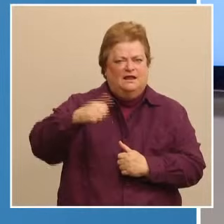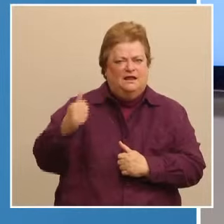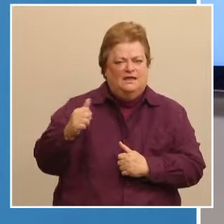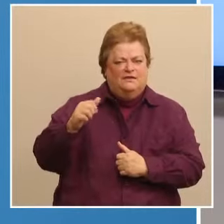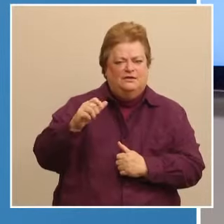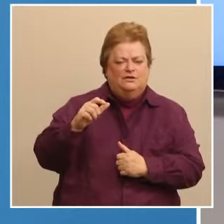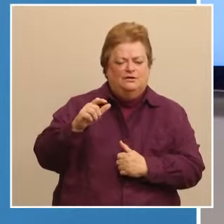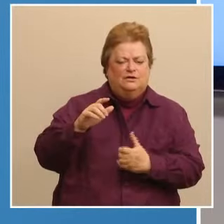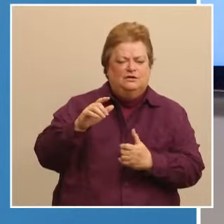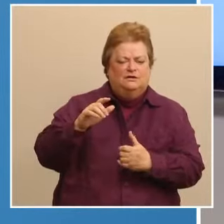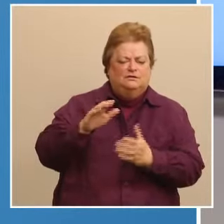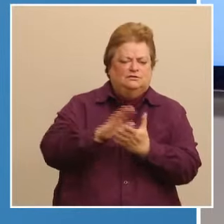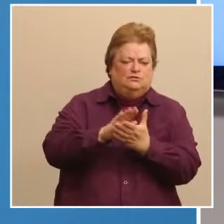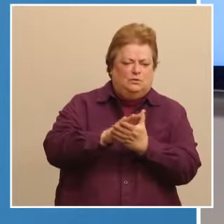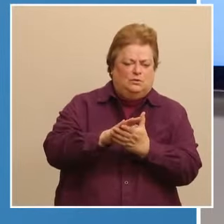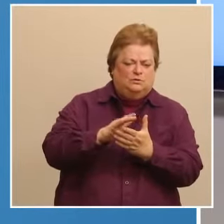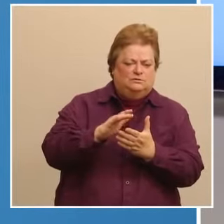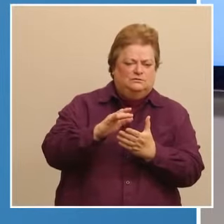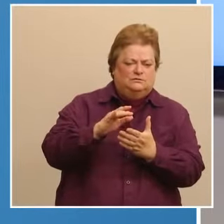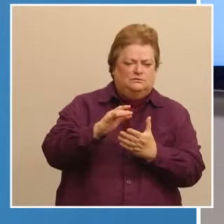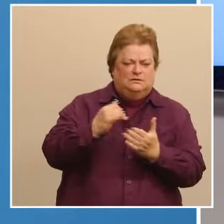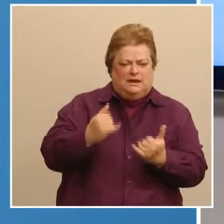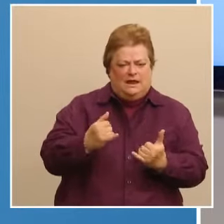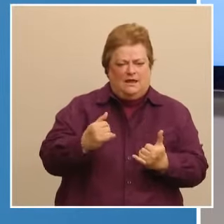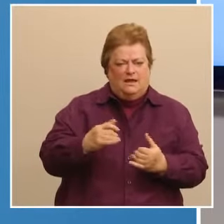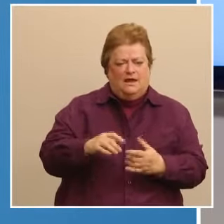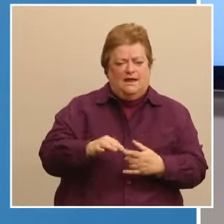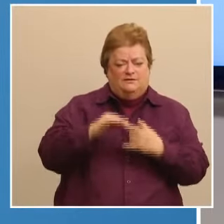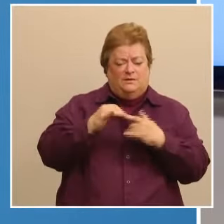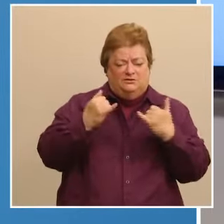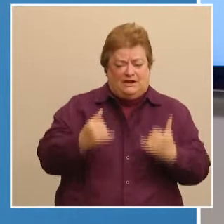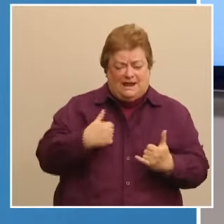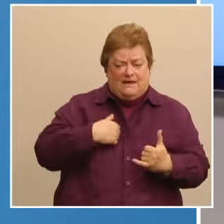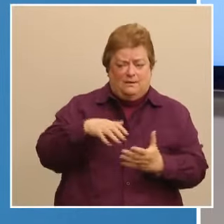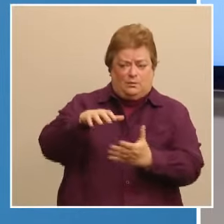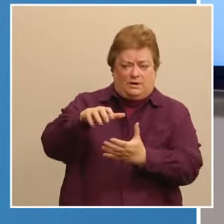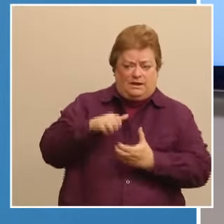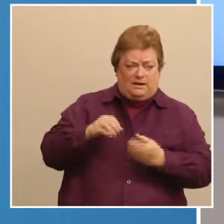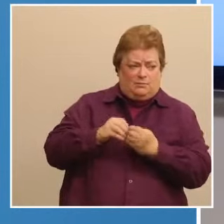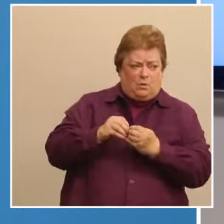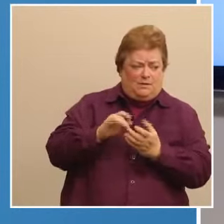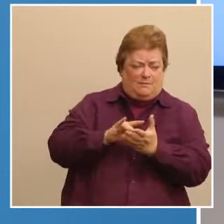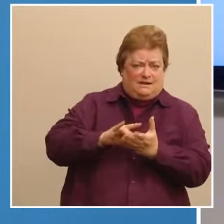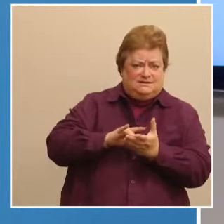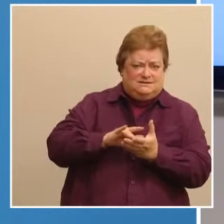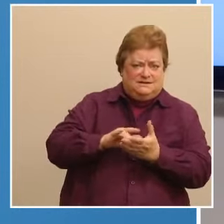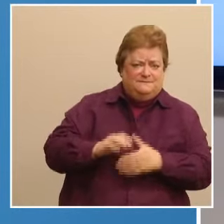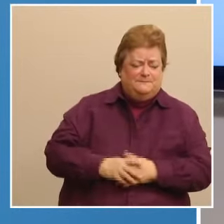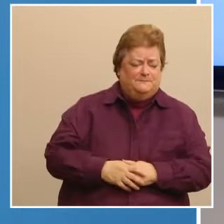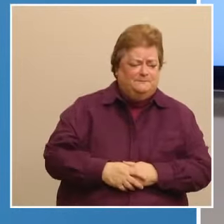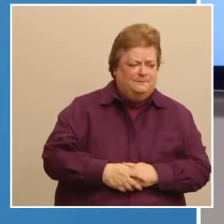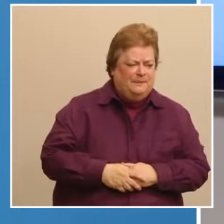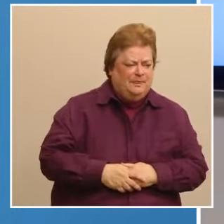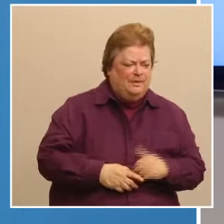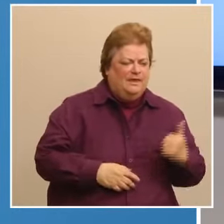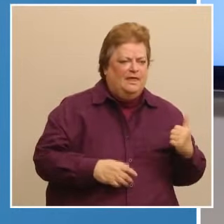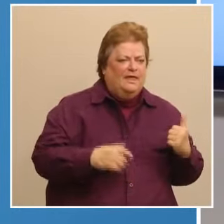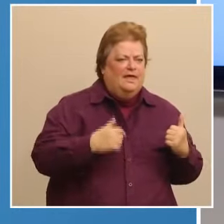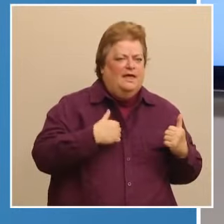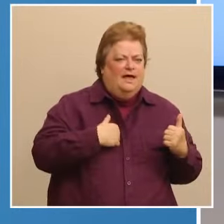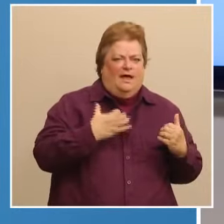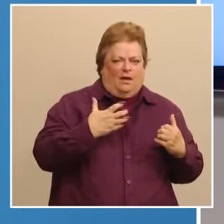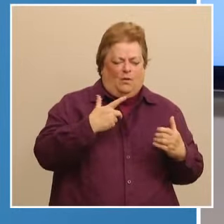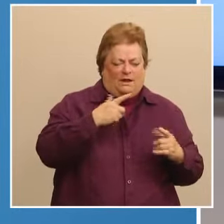County schools stand in regard to that, especially now that we're going to be getting more doses each week? Well, you know, I think I just